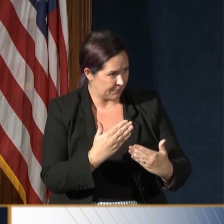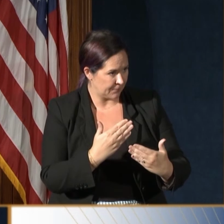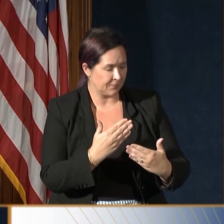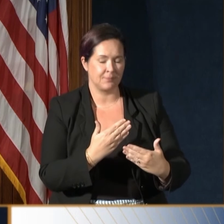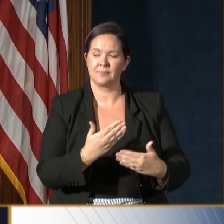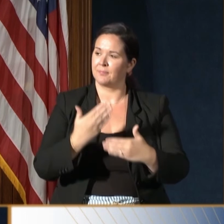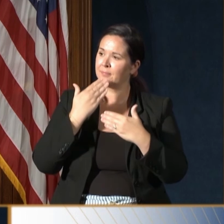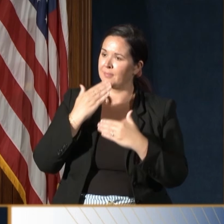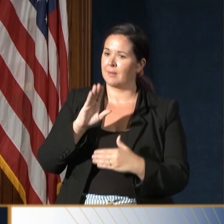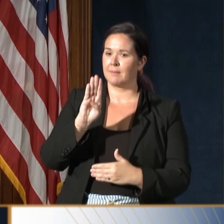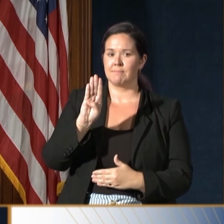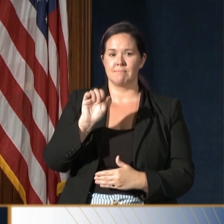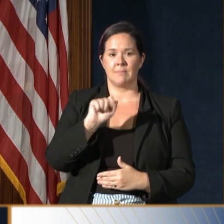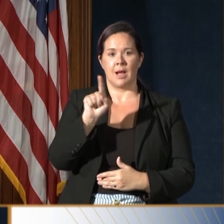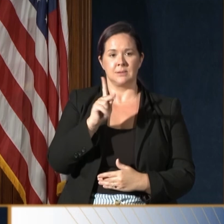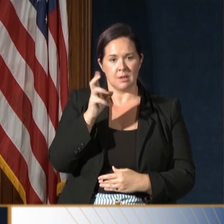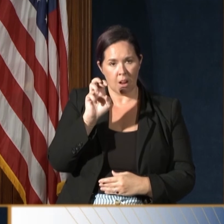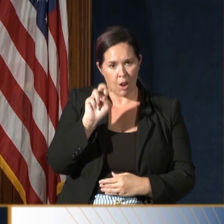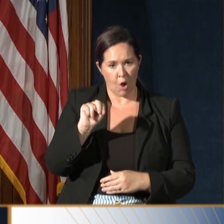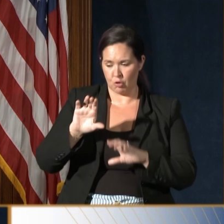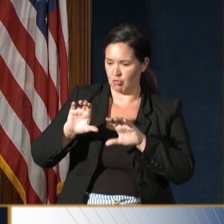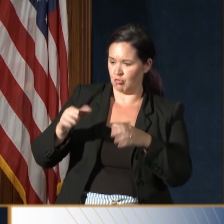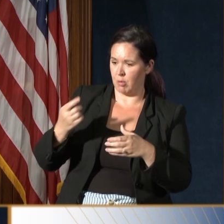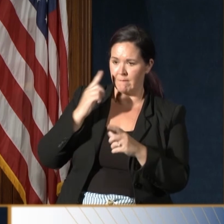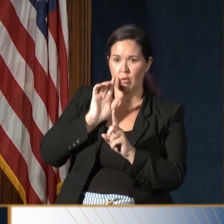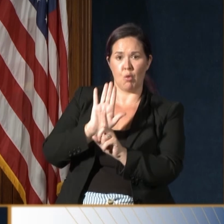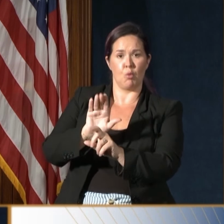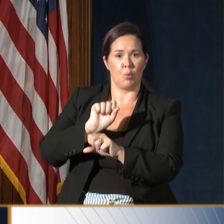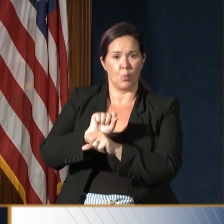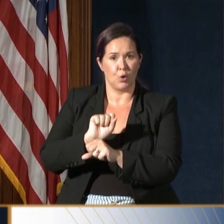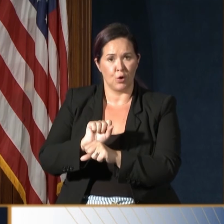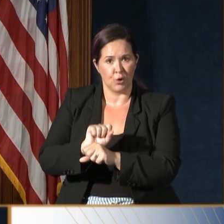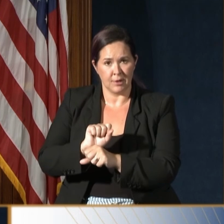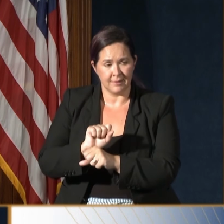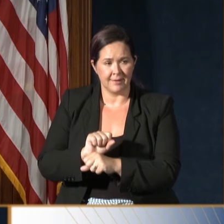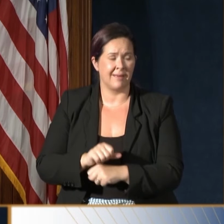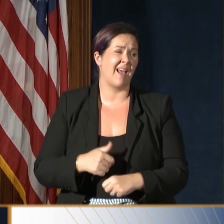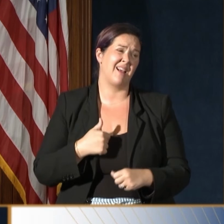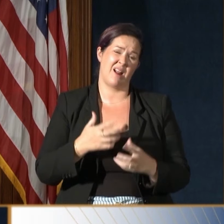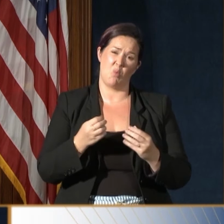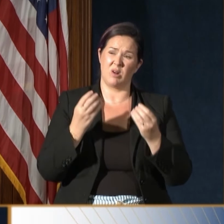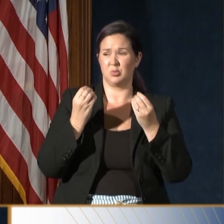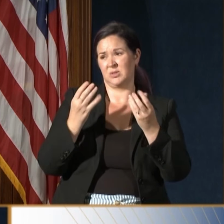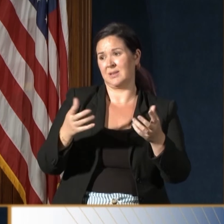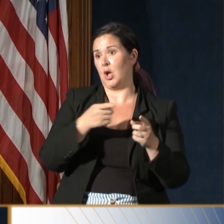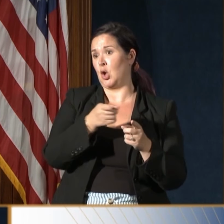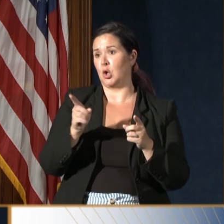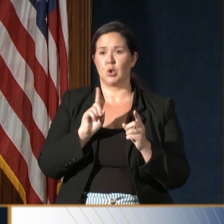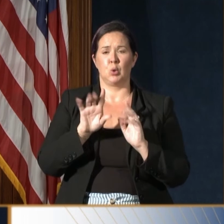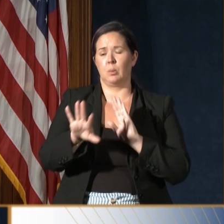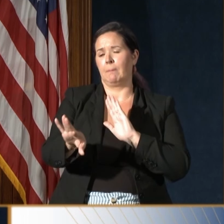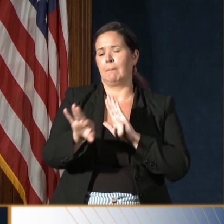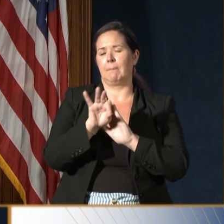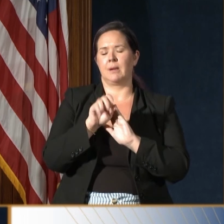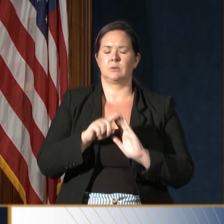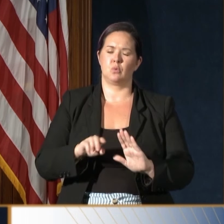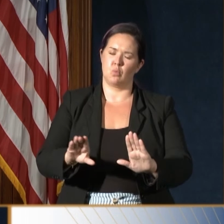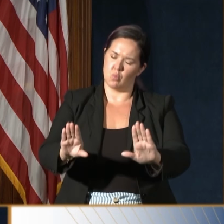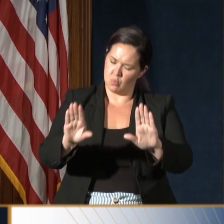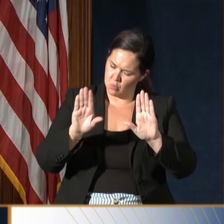Bazelon group for its work. And I want to say you have chosen a wonderful,